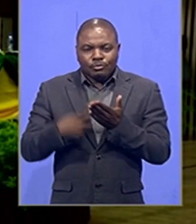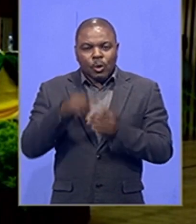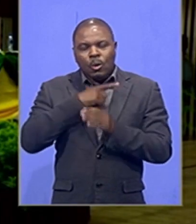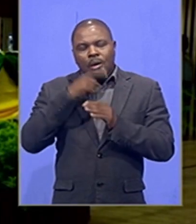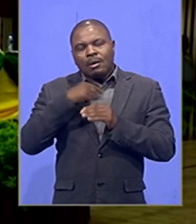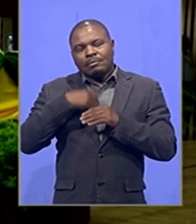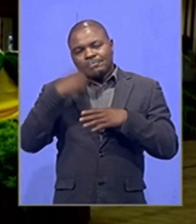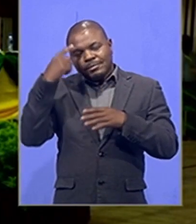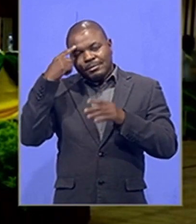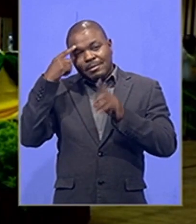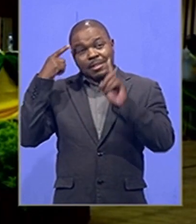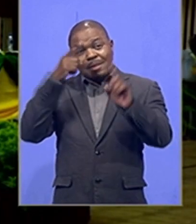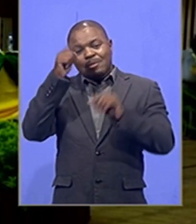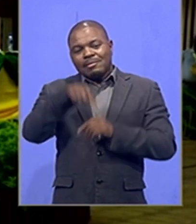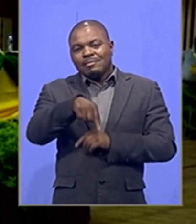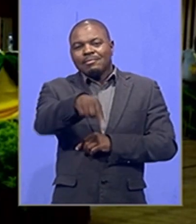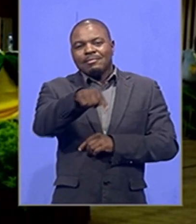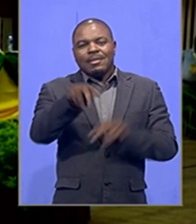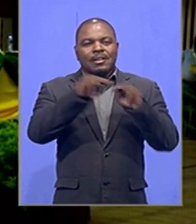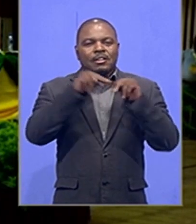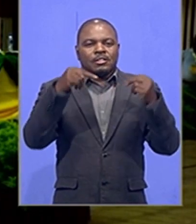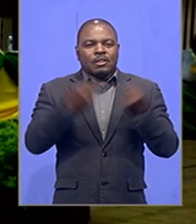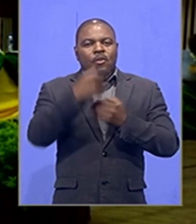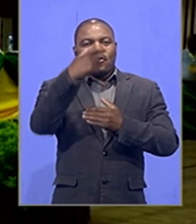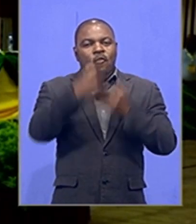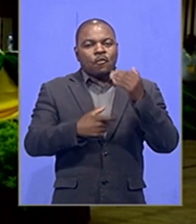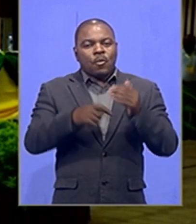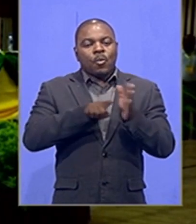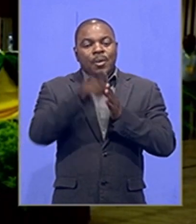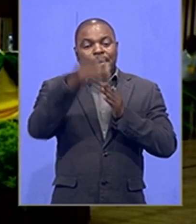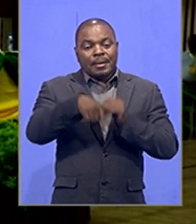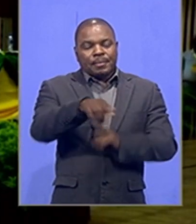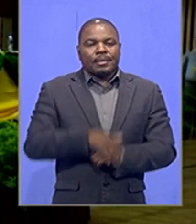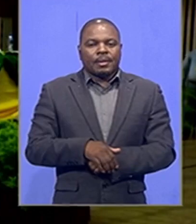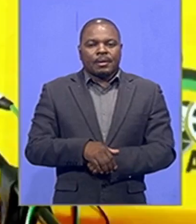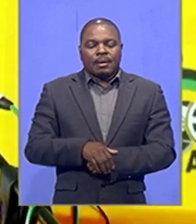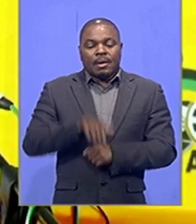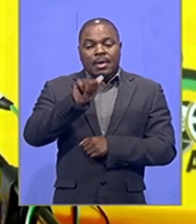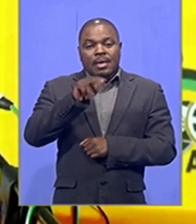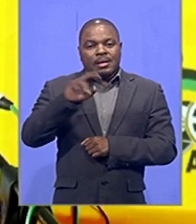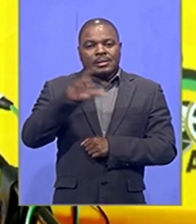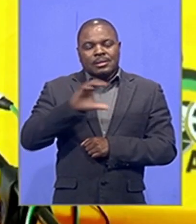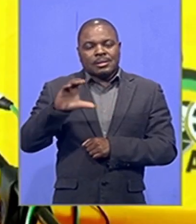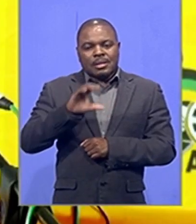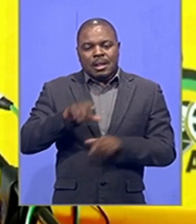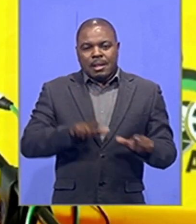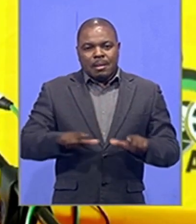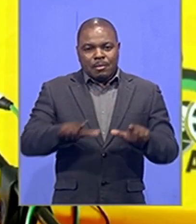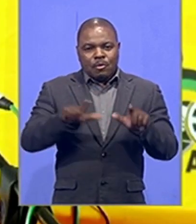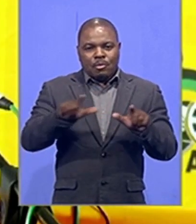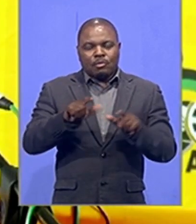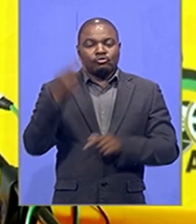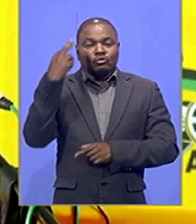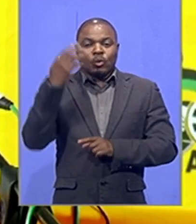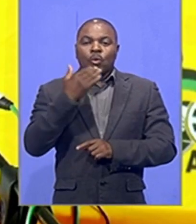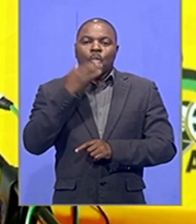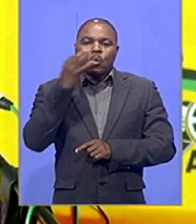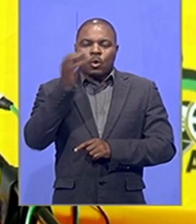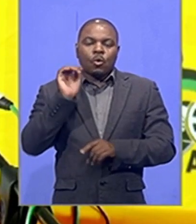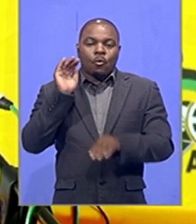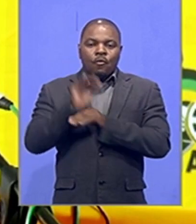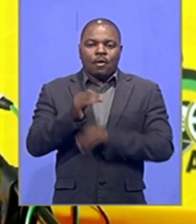kgetha boetapele yeo e thomago mo mafelelong a beke yena. Mongwaledi wa ANC ka Limpopo o re ba ile go romela dikemedi tša go feta